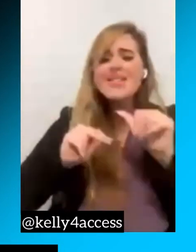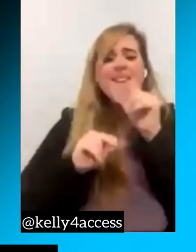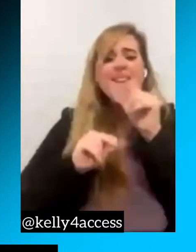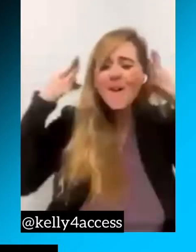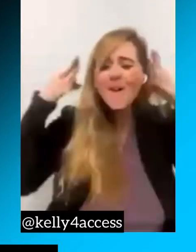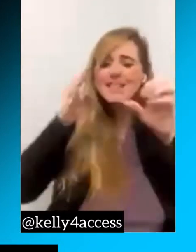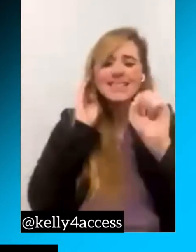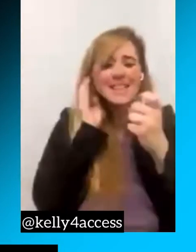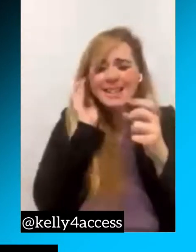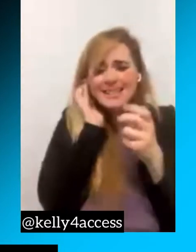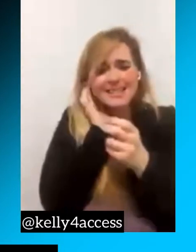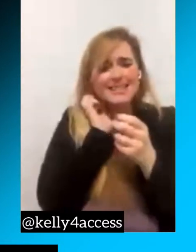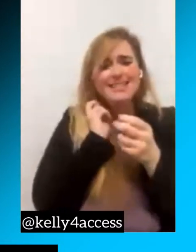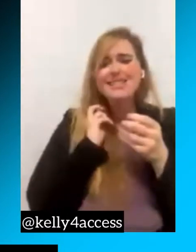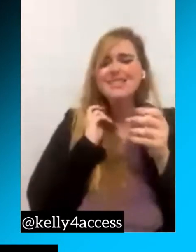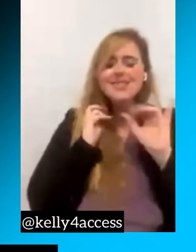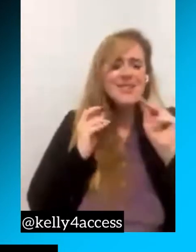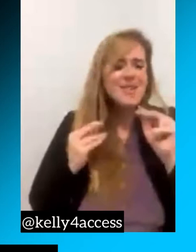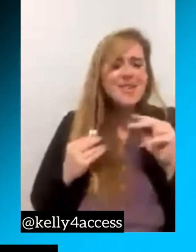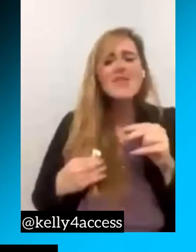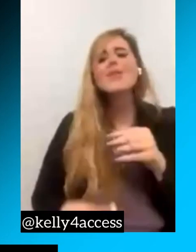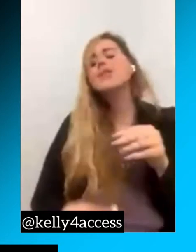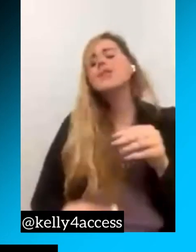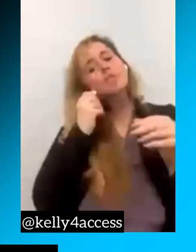Like, as with any other